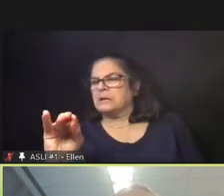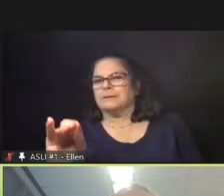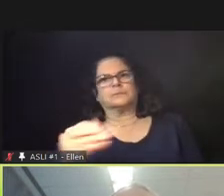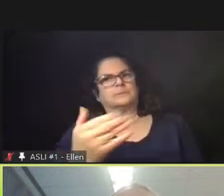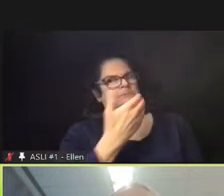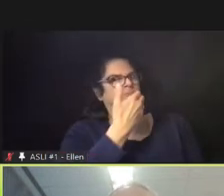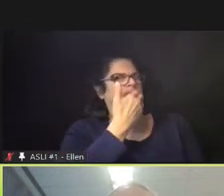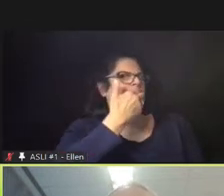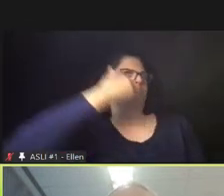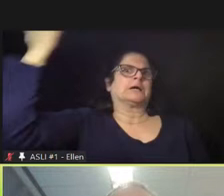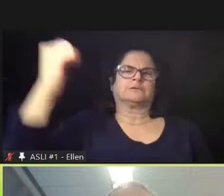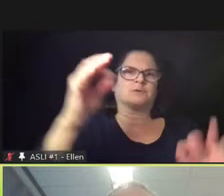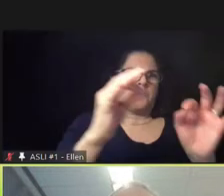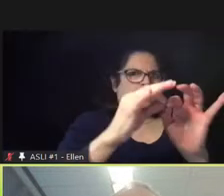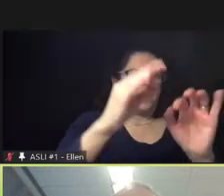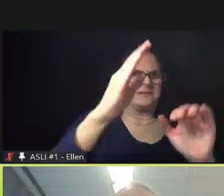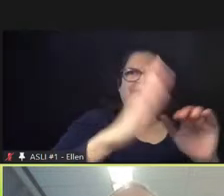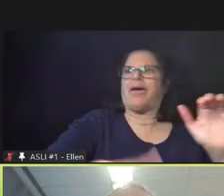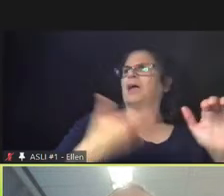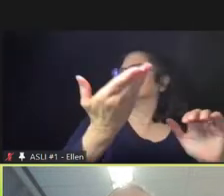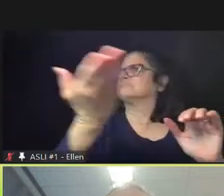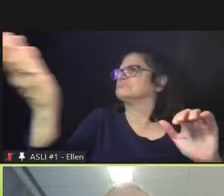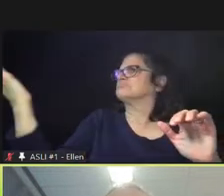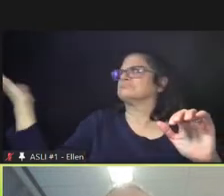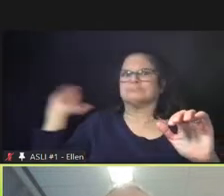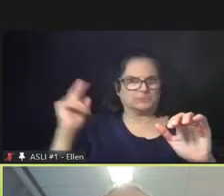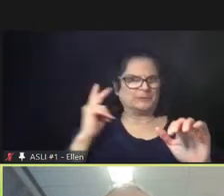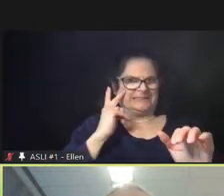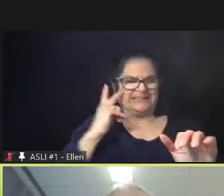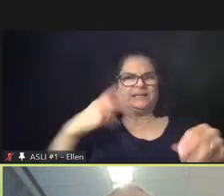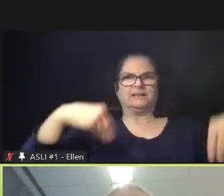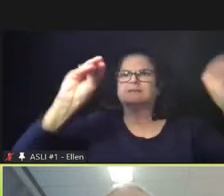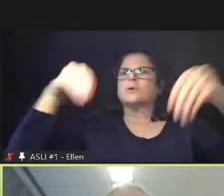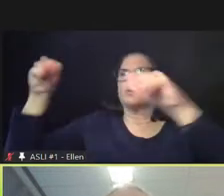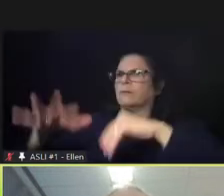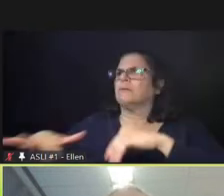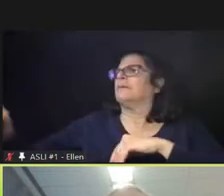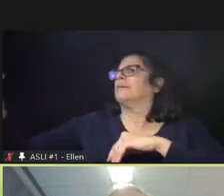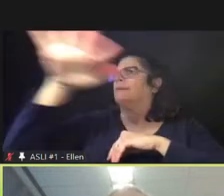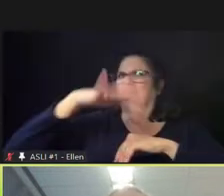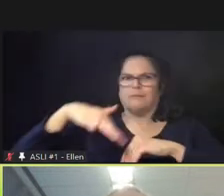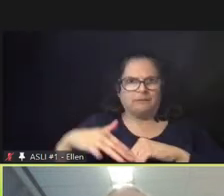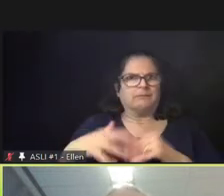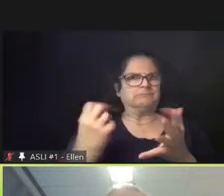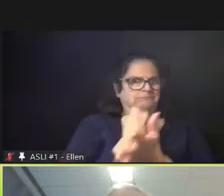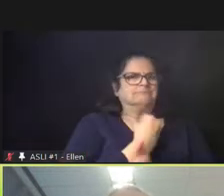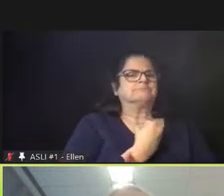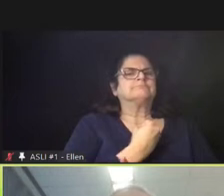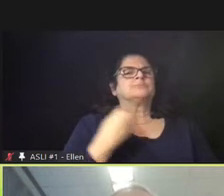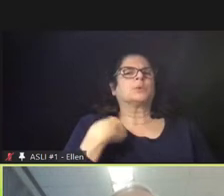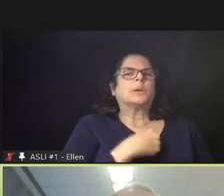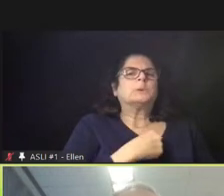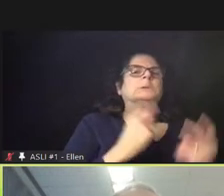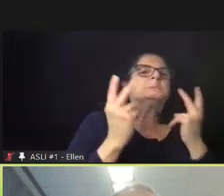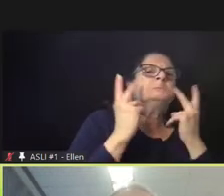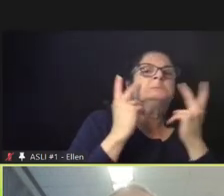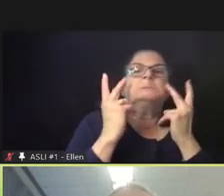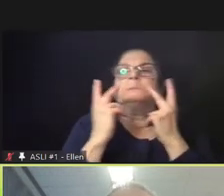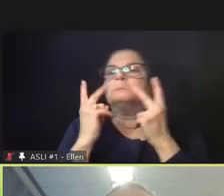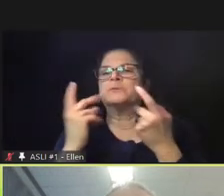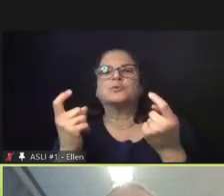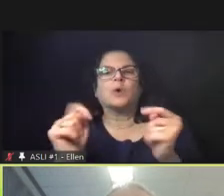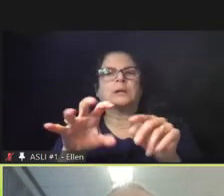see in the larger market. And again, this has worked out well for us. We'll continue to look for selective purchases as we move